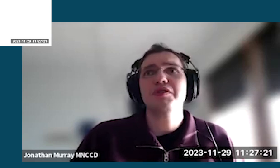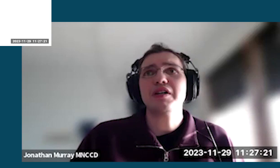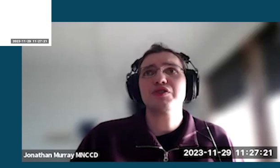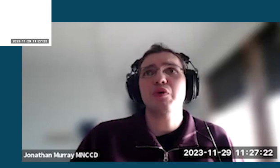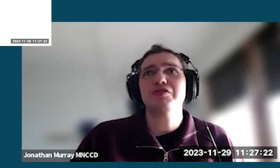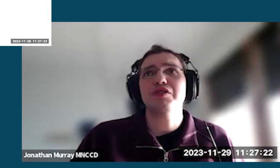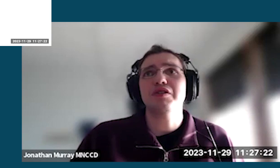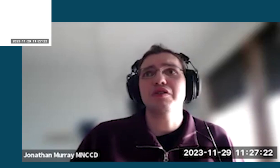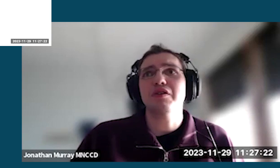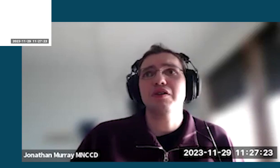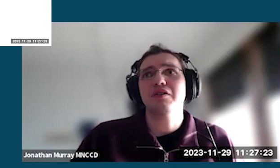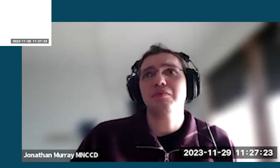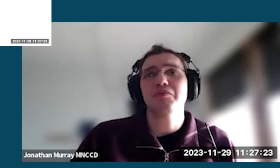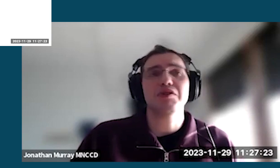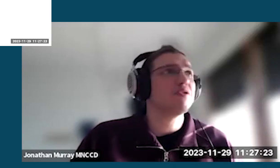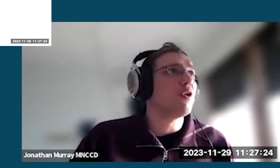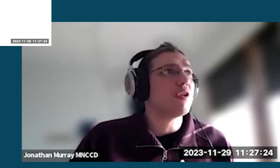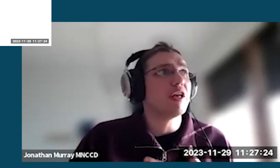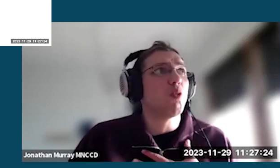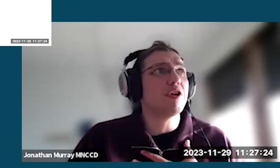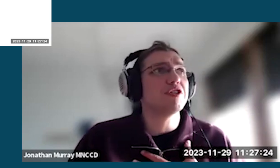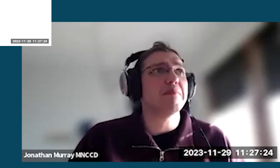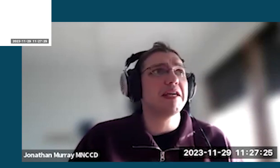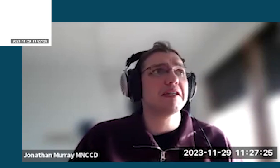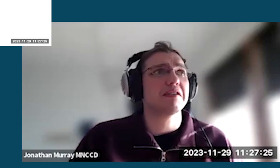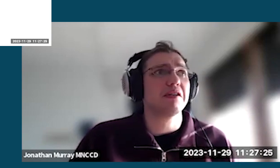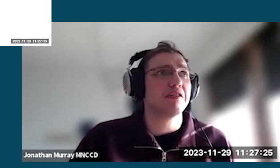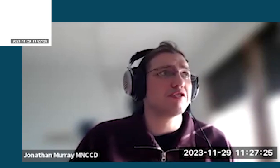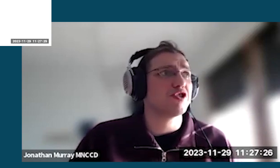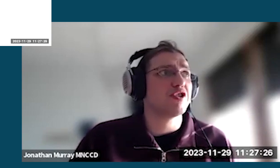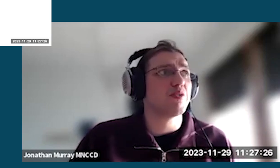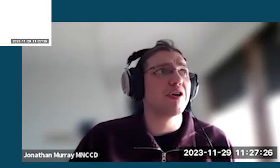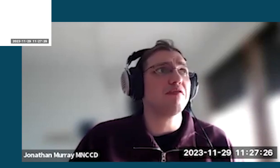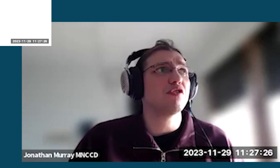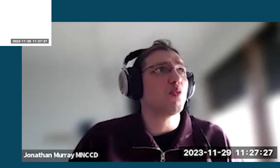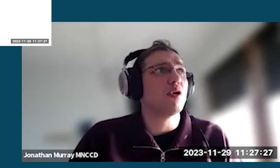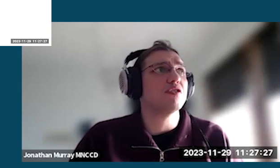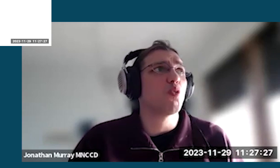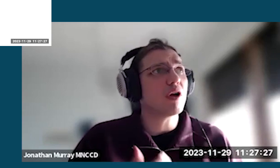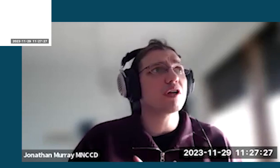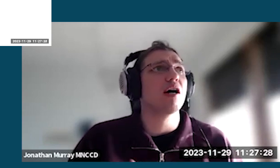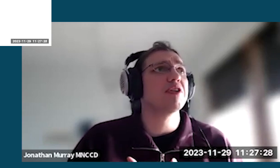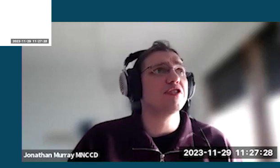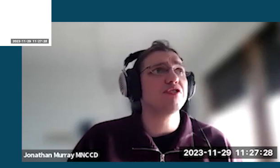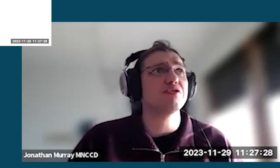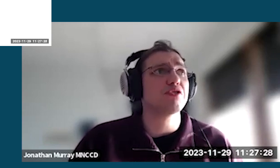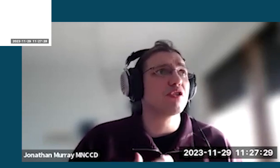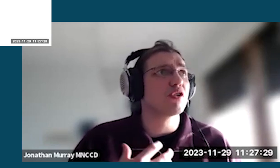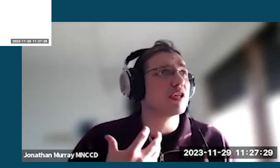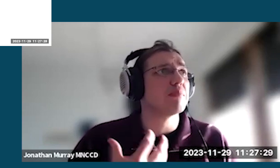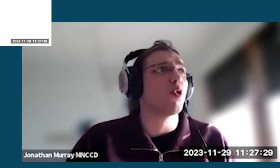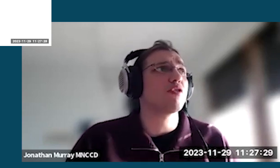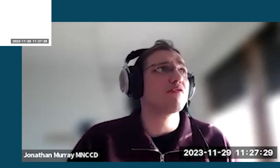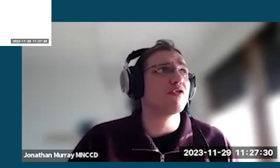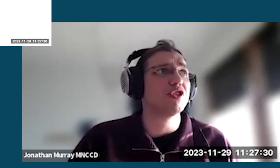So the next question you all had wanted to make sure that we covered was, what accommodations